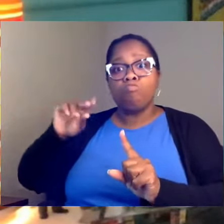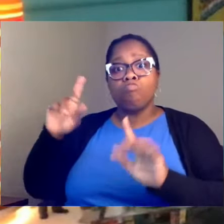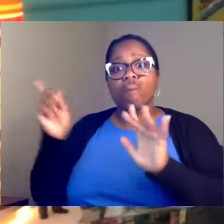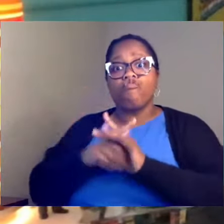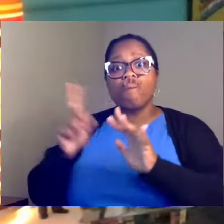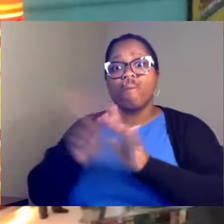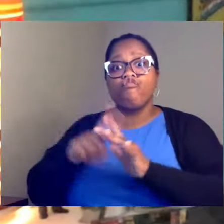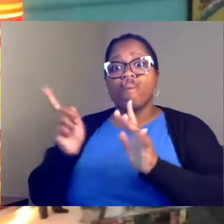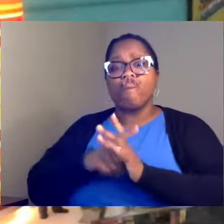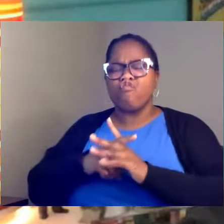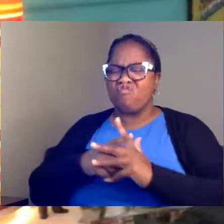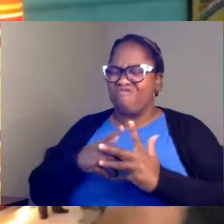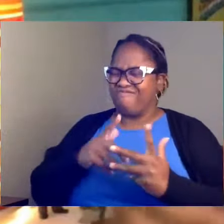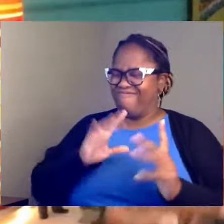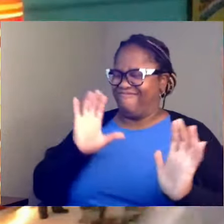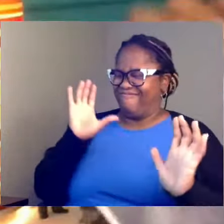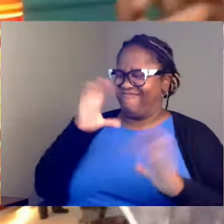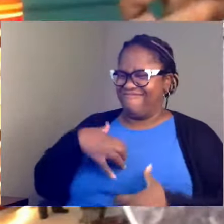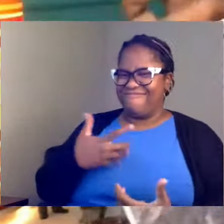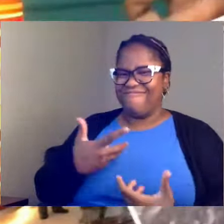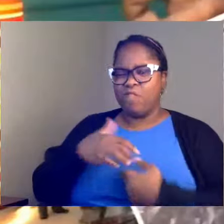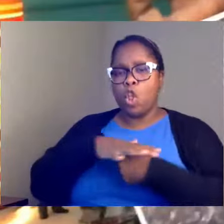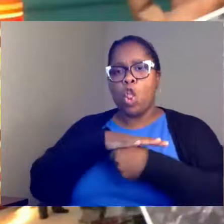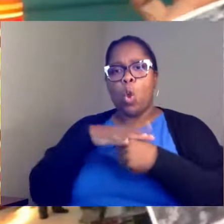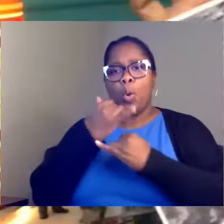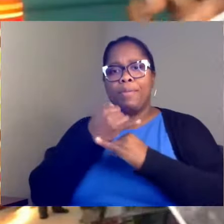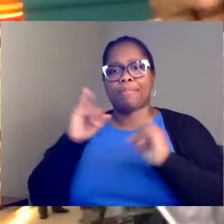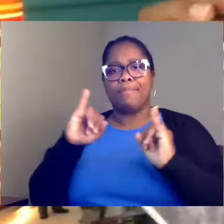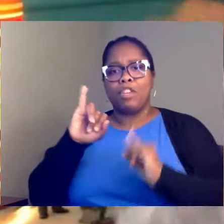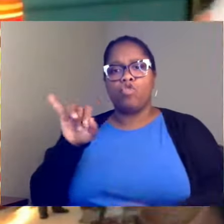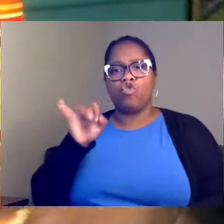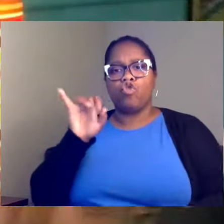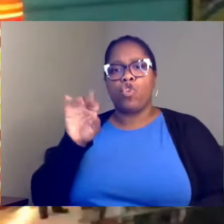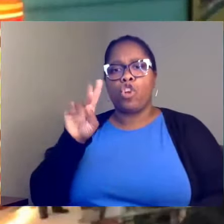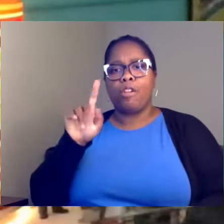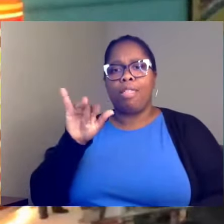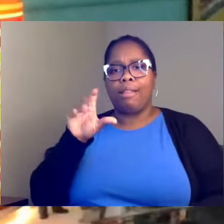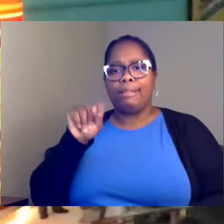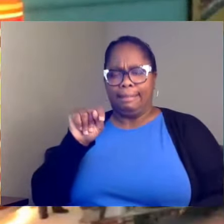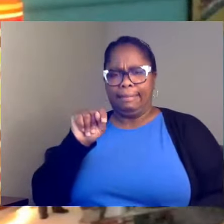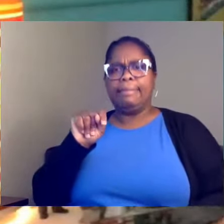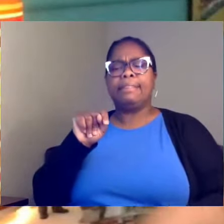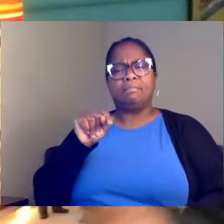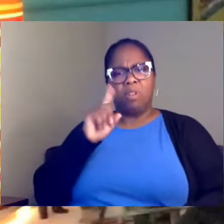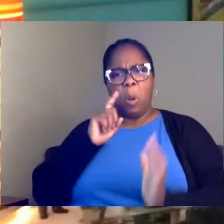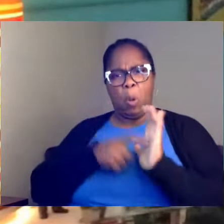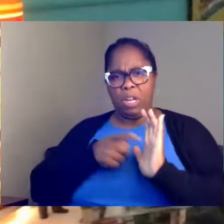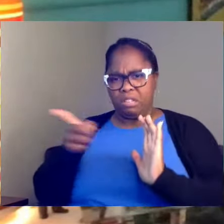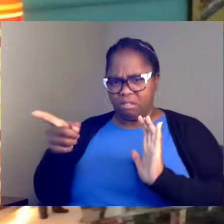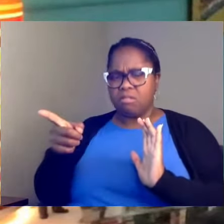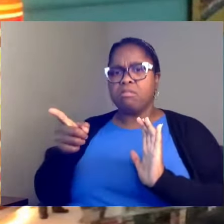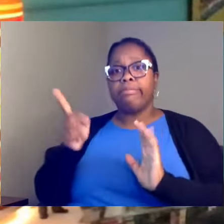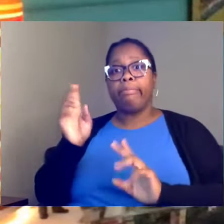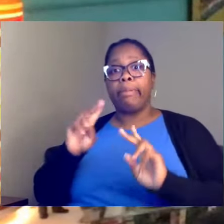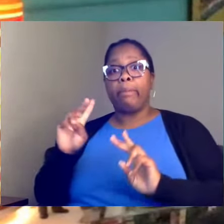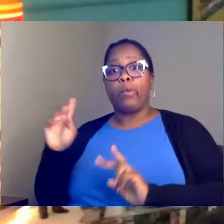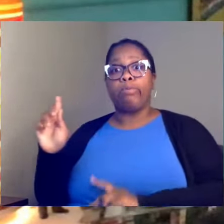Local independent journalists such as Nick Lee documenting the pressure washing of gas residue and sediments into storm